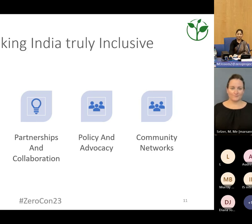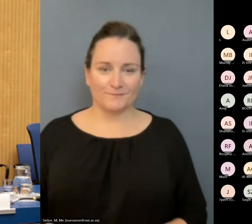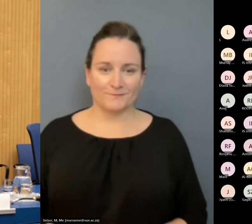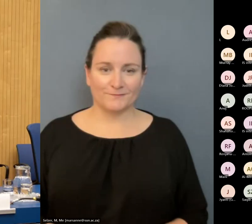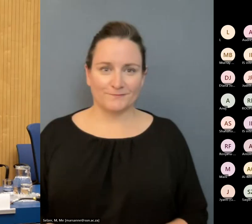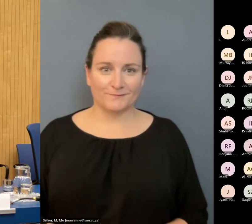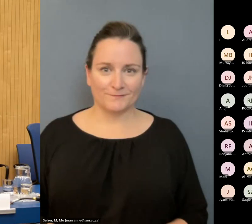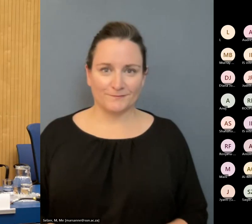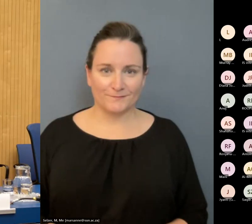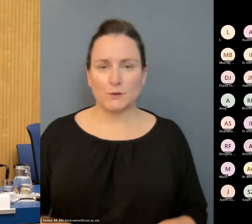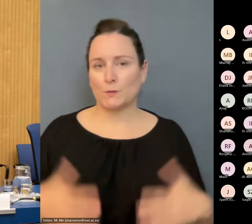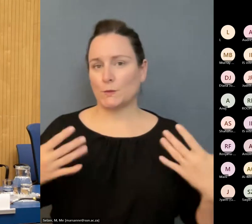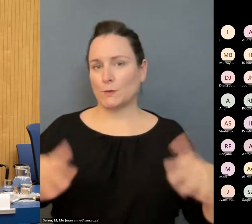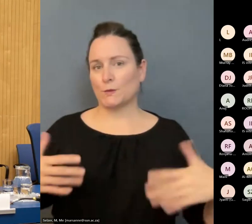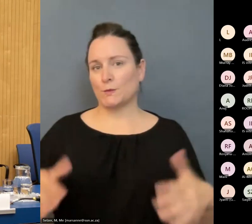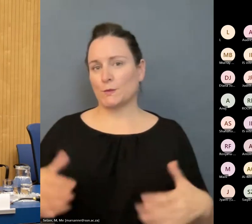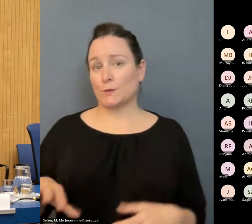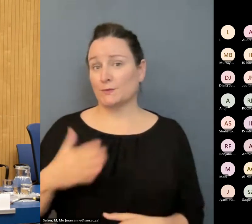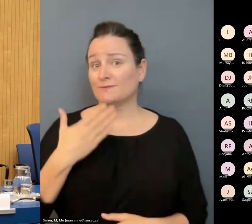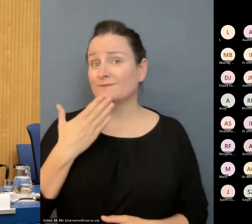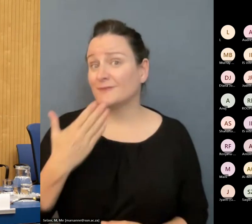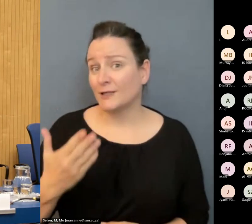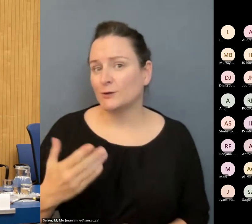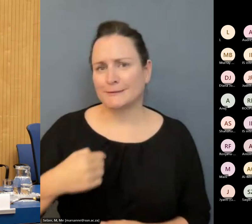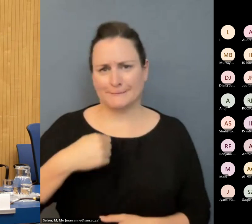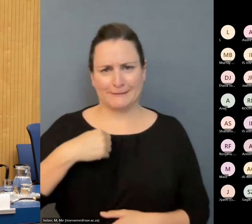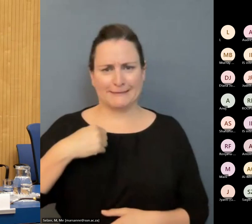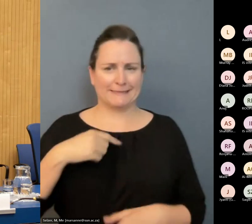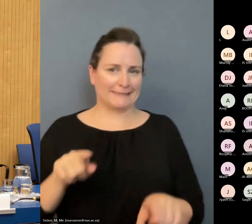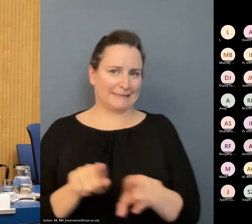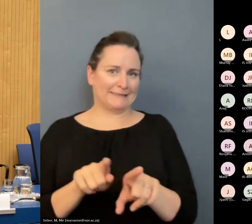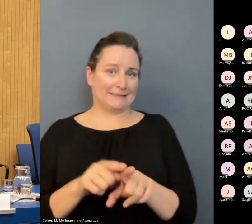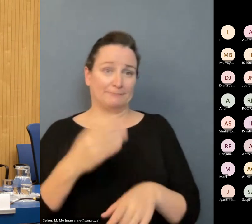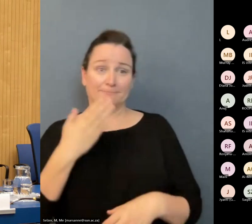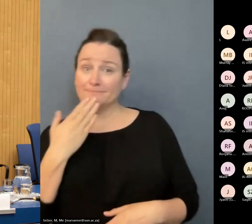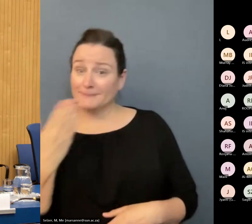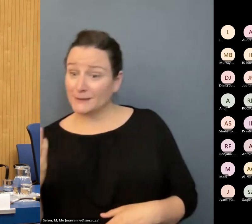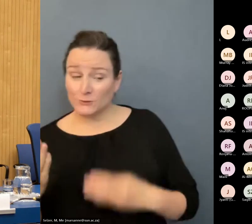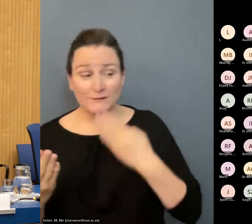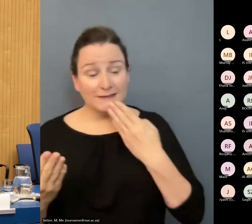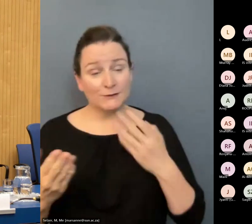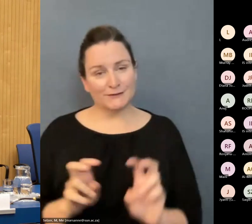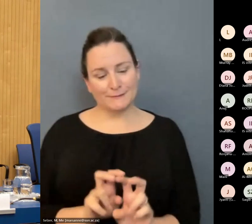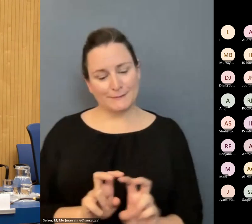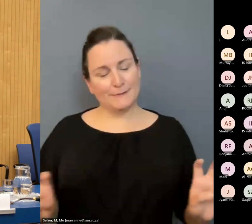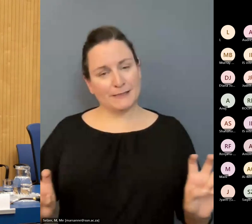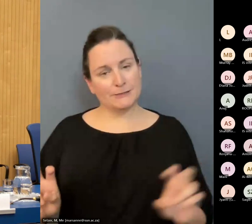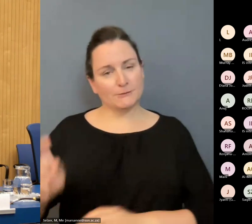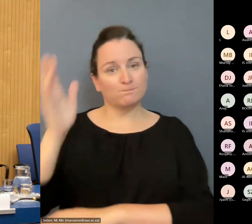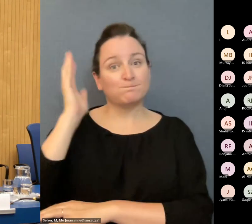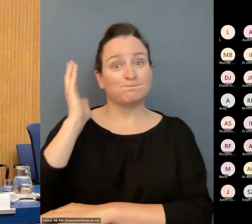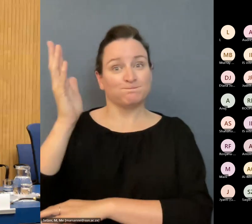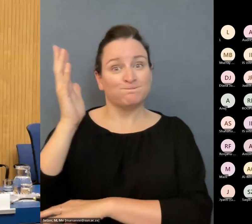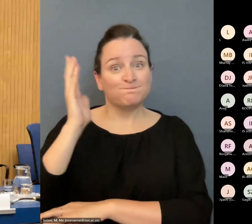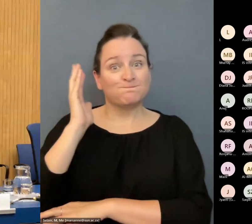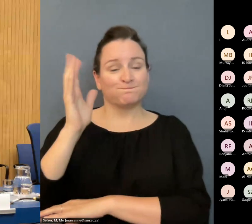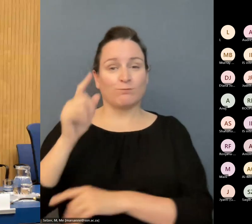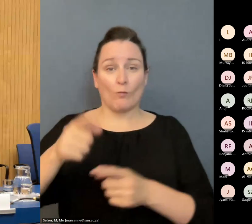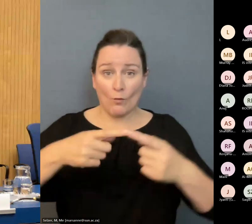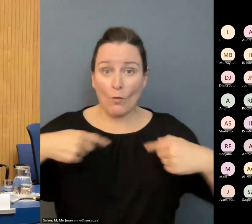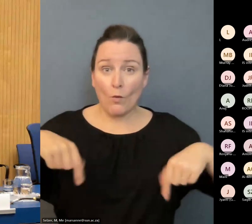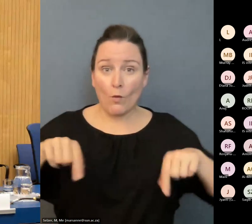Yes, a great thank you also from my side to all the awardees and presenters here. I think it was really overwhelming what we have